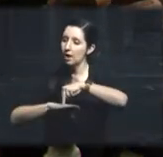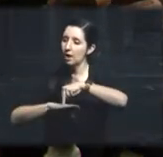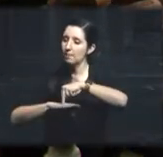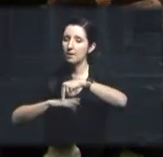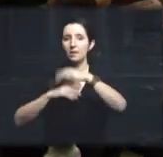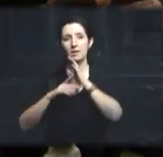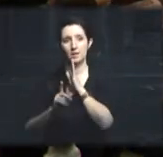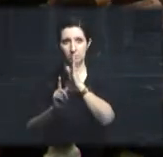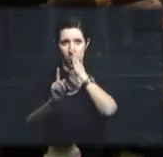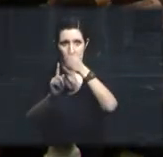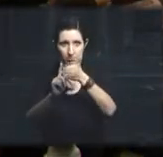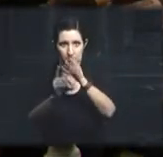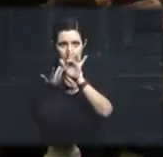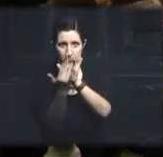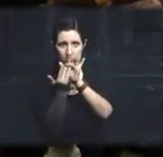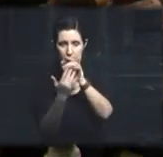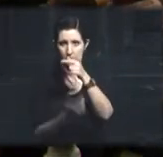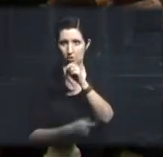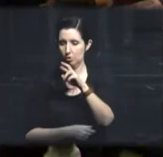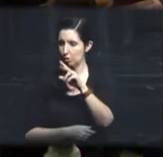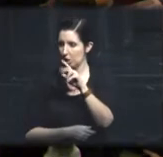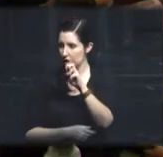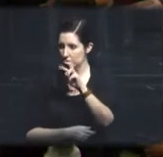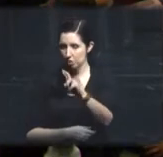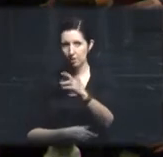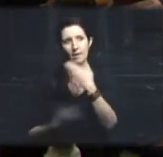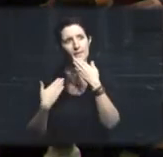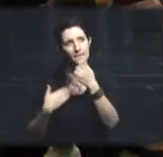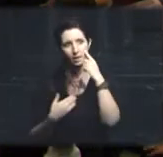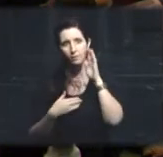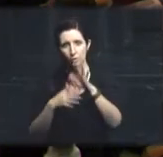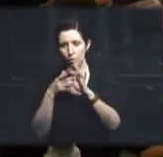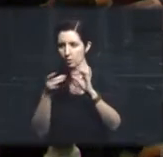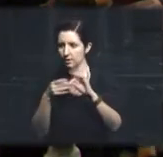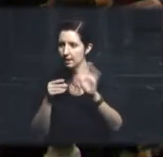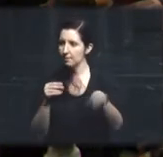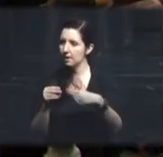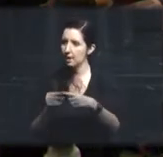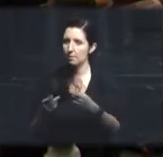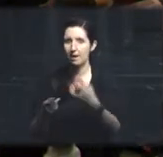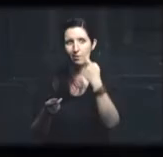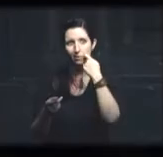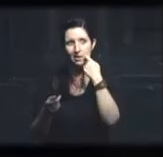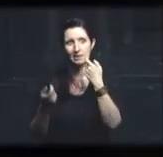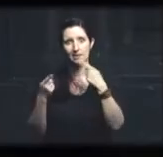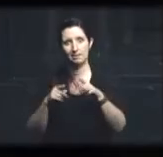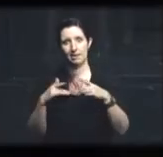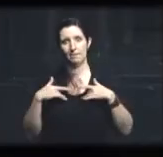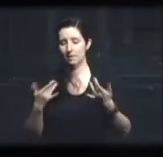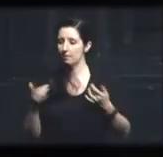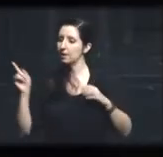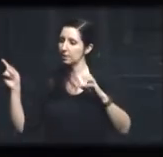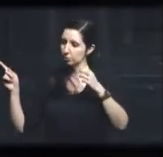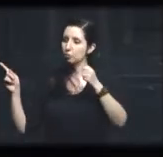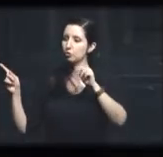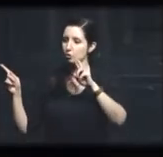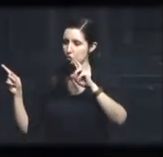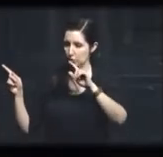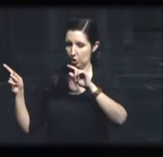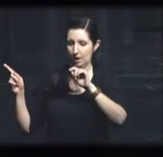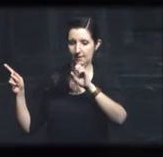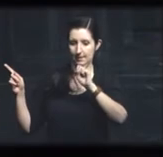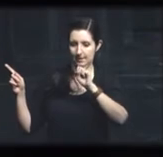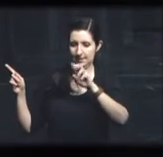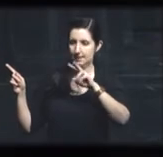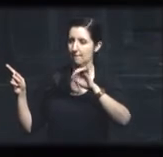Senator Gardner. And they thanked him for his statement, for example, about what had happened in Charlottesville, of calling out the white